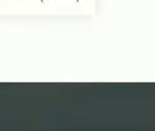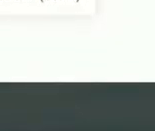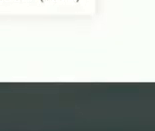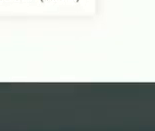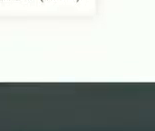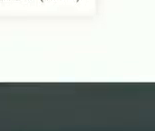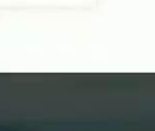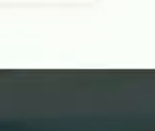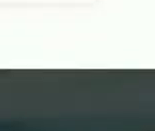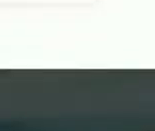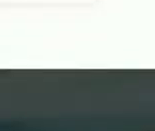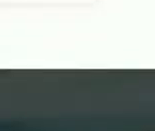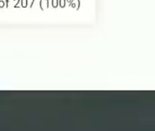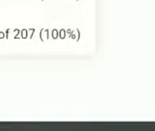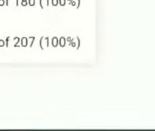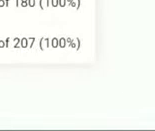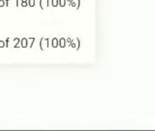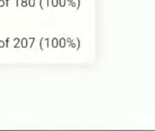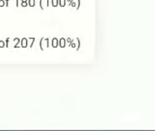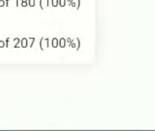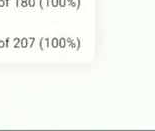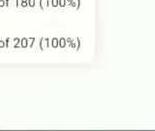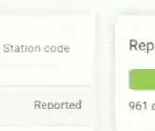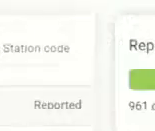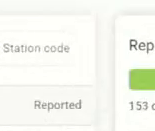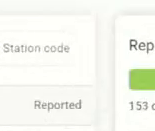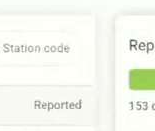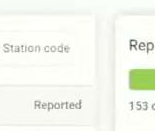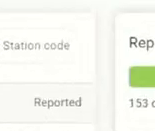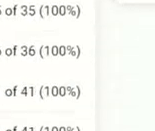or the complaint that we raised happened.